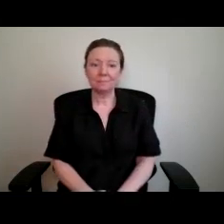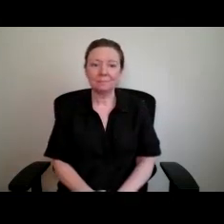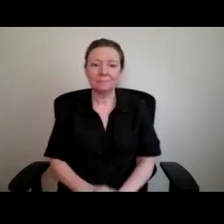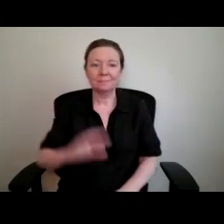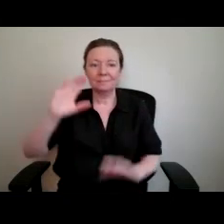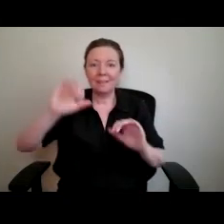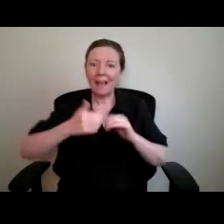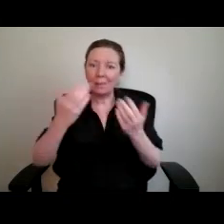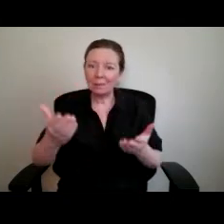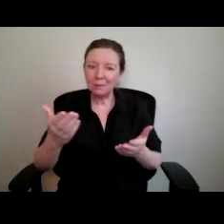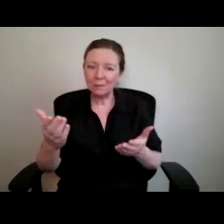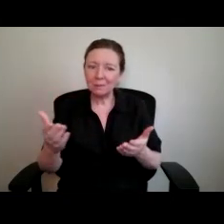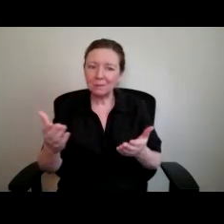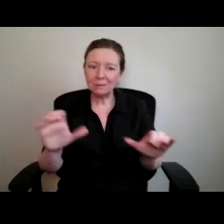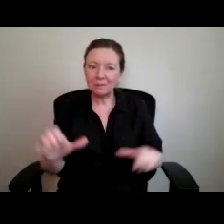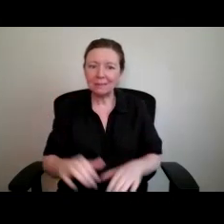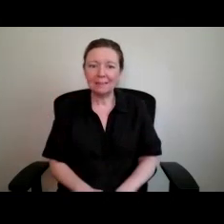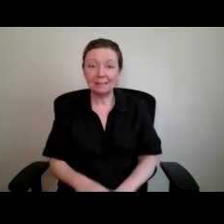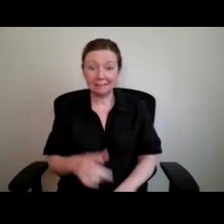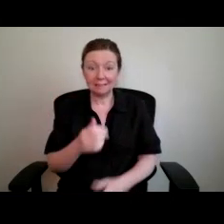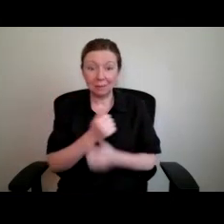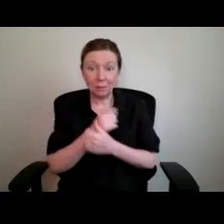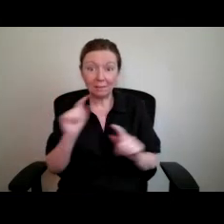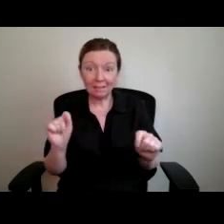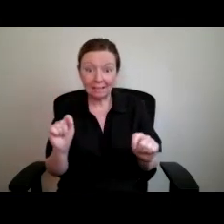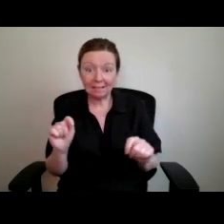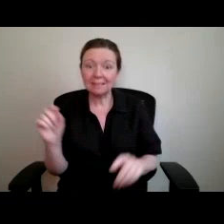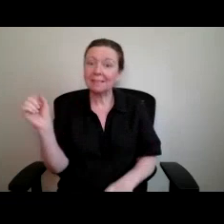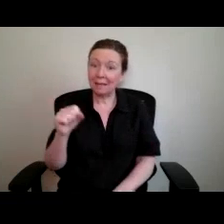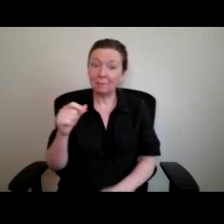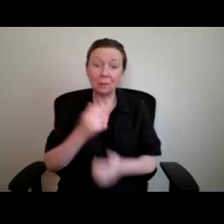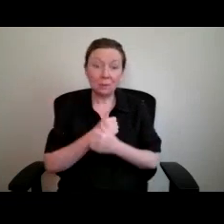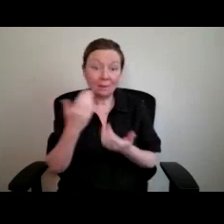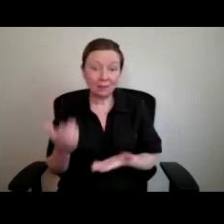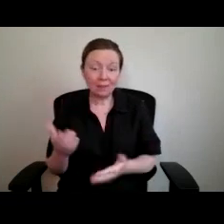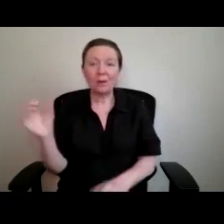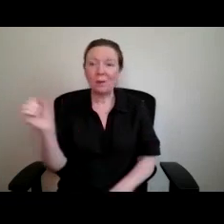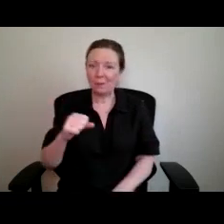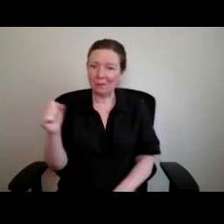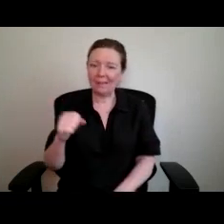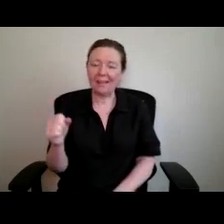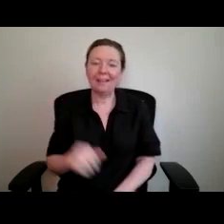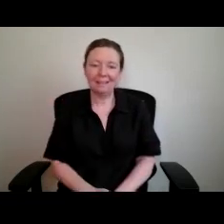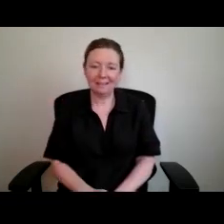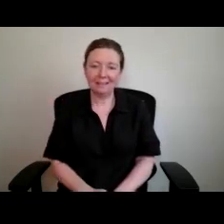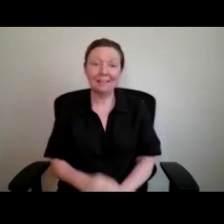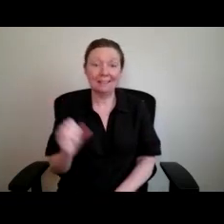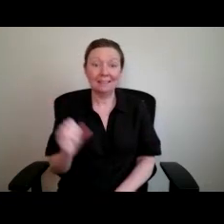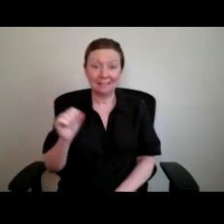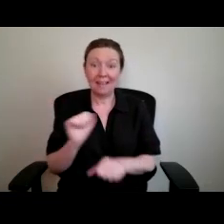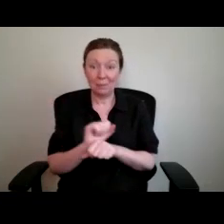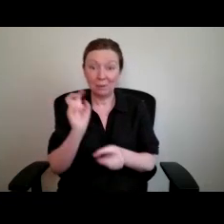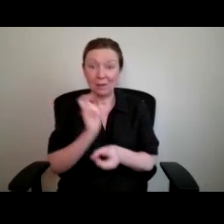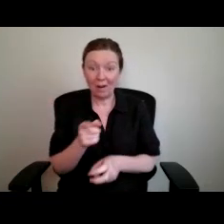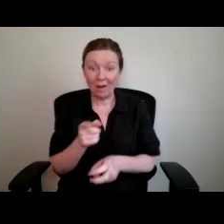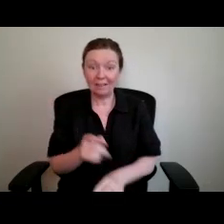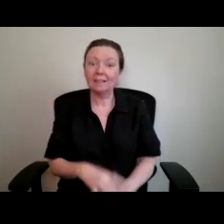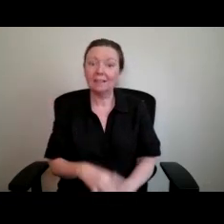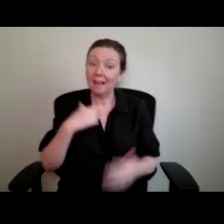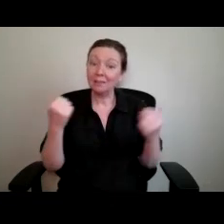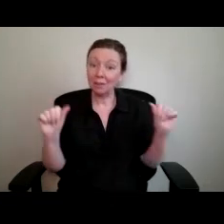you ladies? You loving it? Yep. You loving her? Oh, yeah. Yeah? Yeah, you work her hard? I